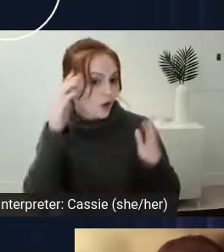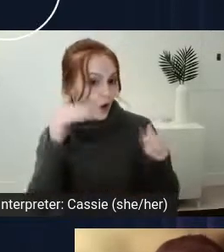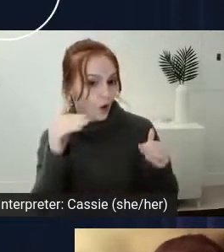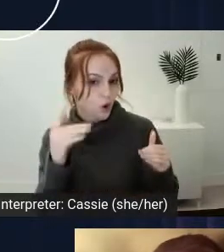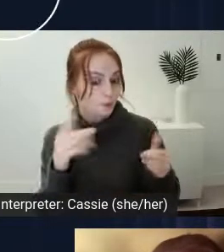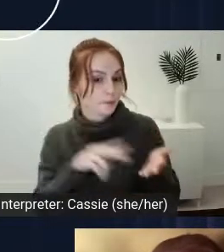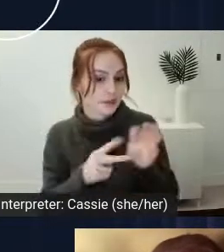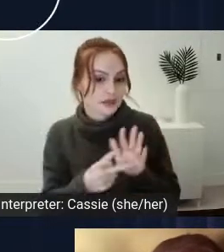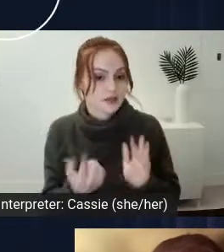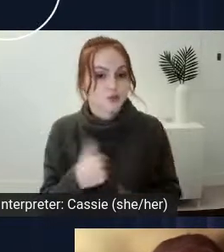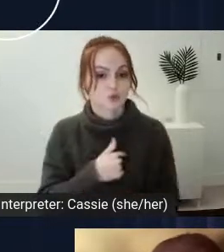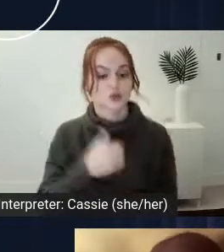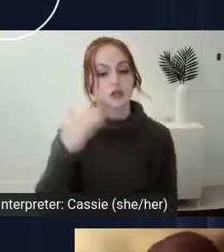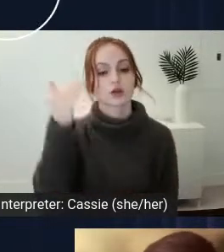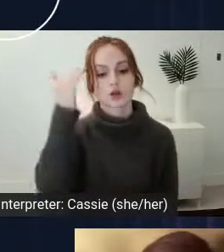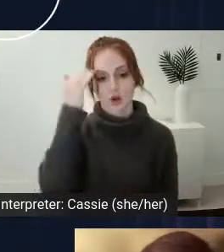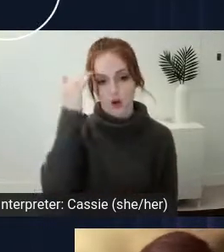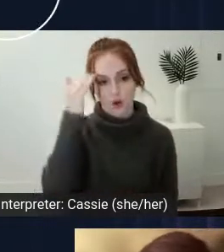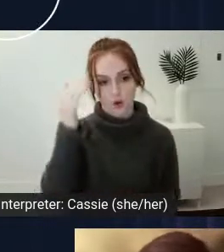get through it.